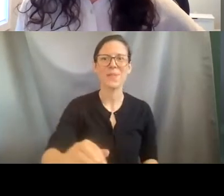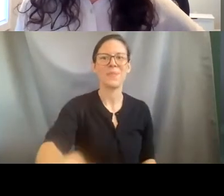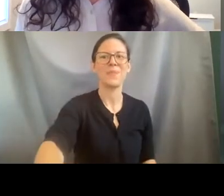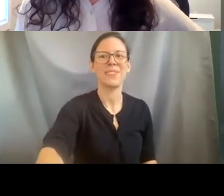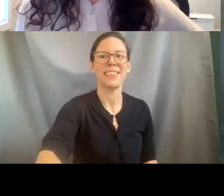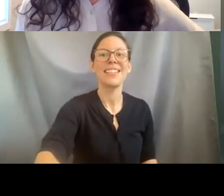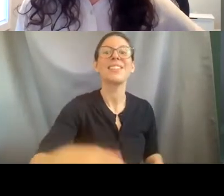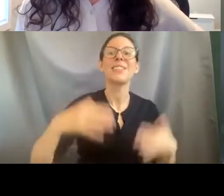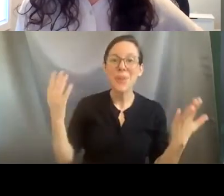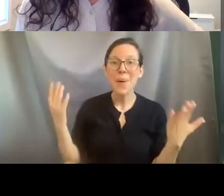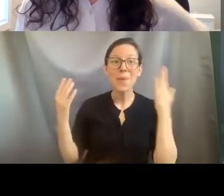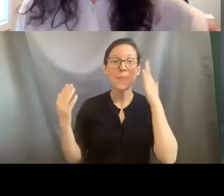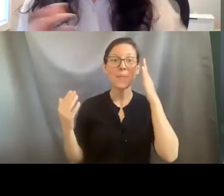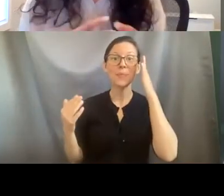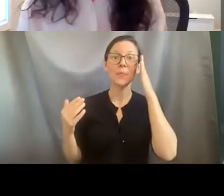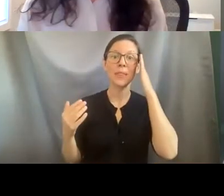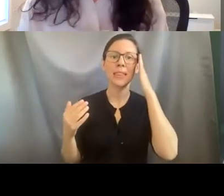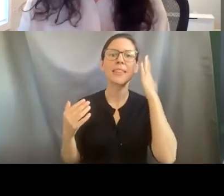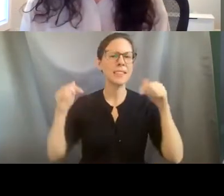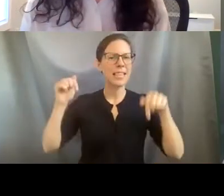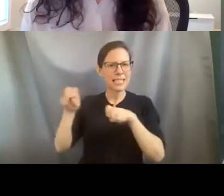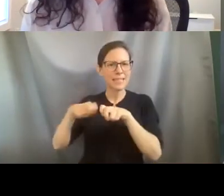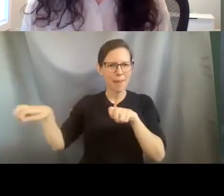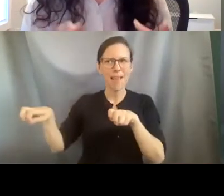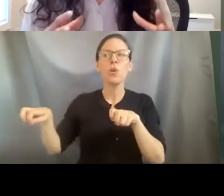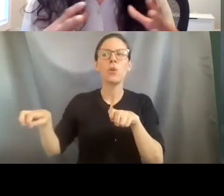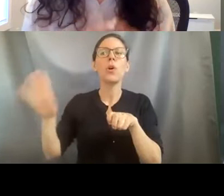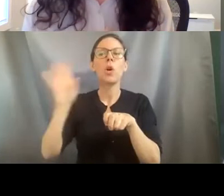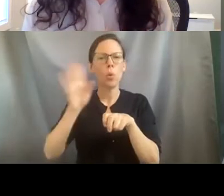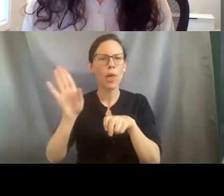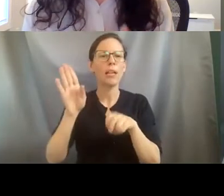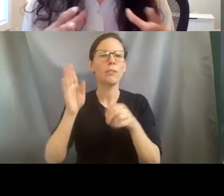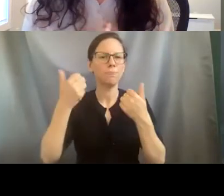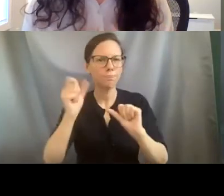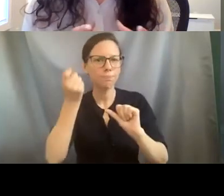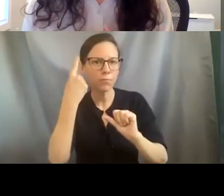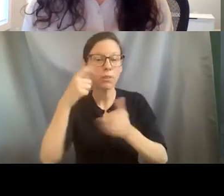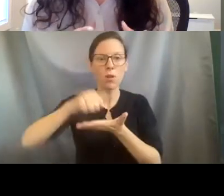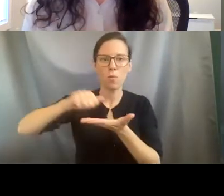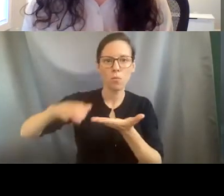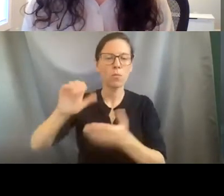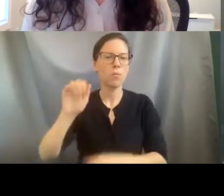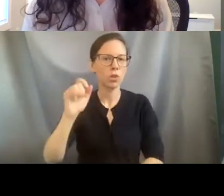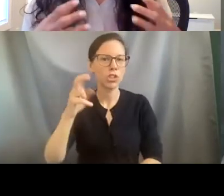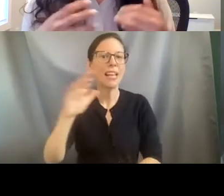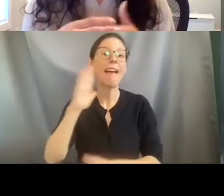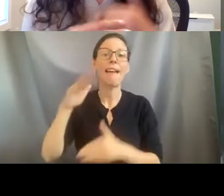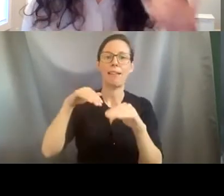Yeah. So we're going to open up with, you know, this panel is going to unpack, you know, abortion and abortion access in